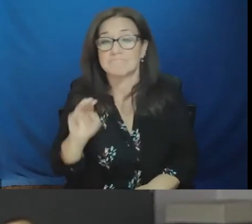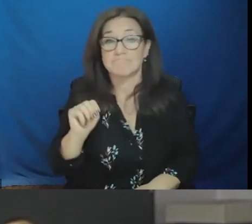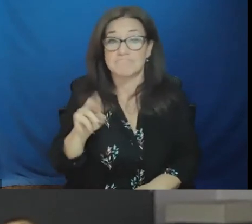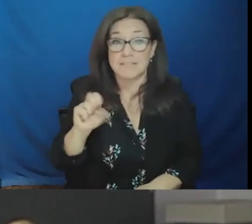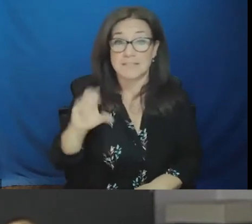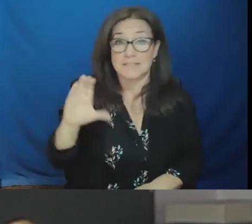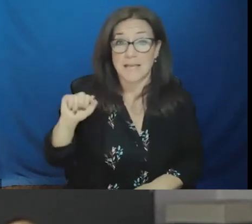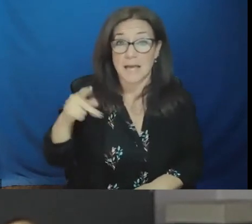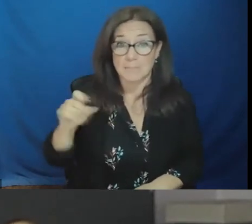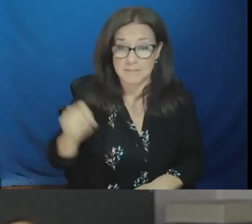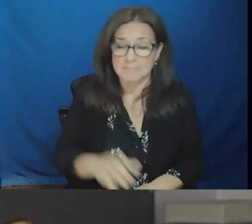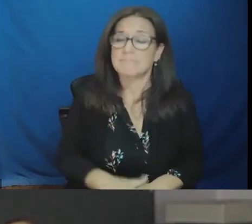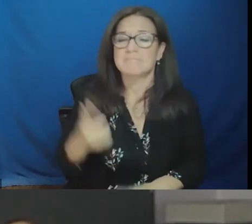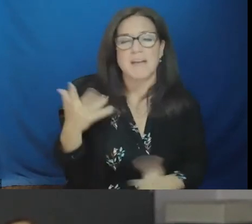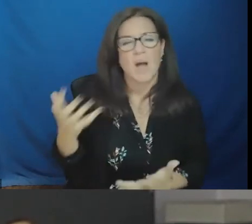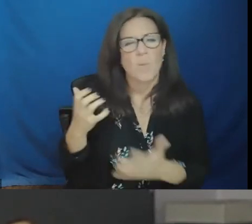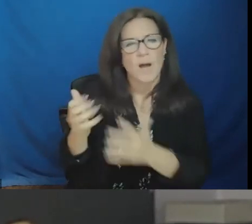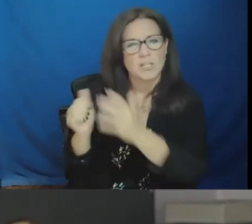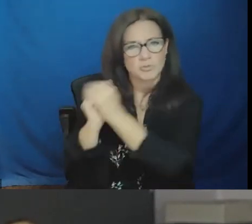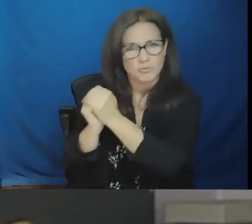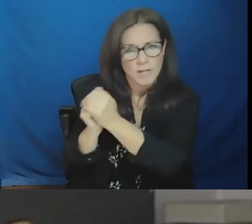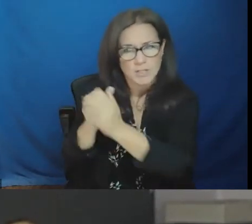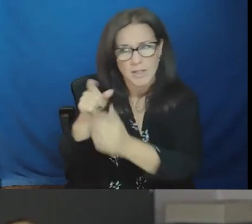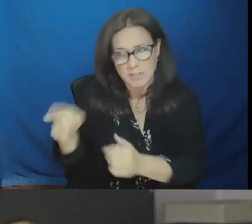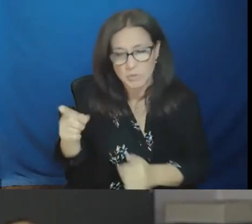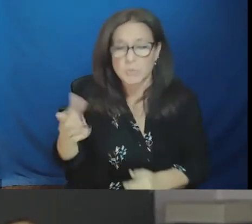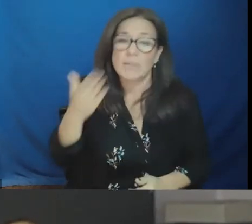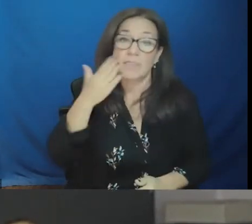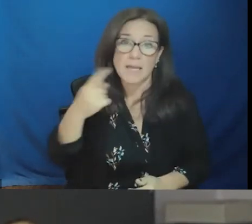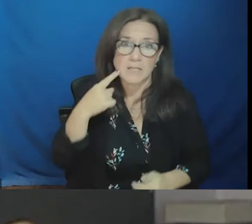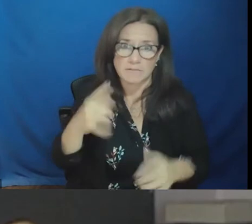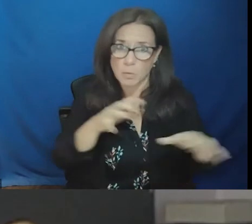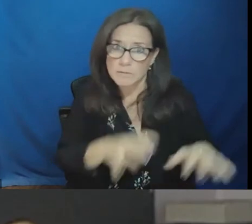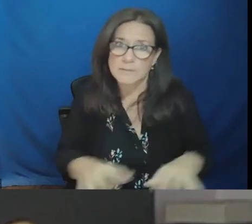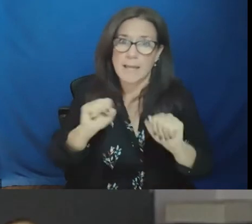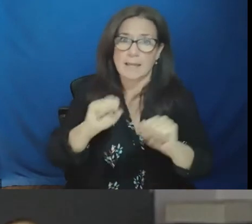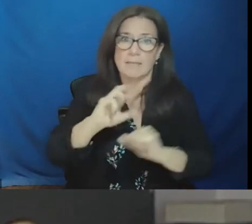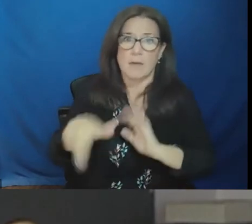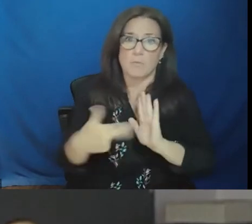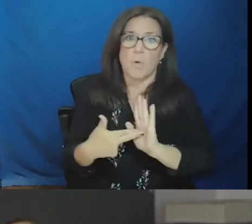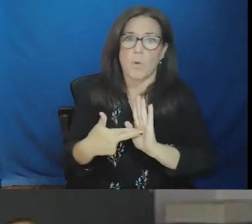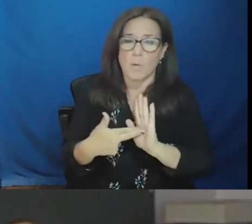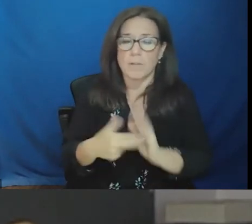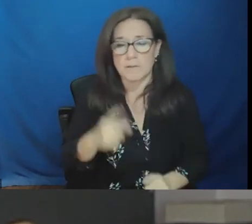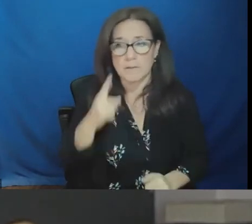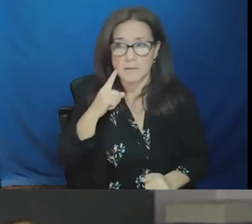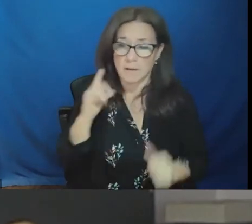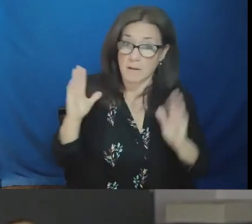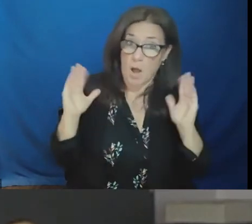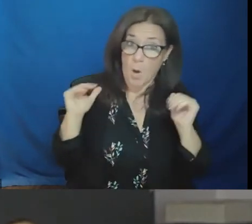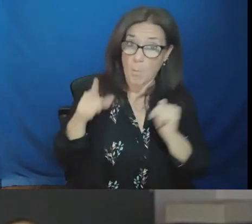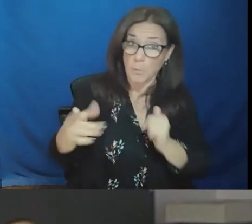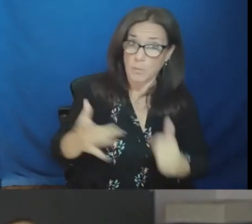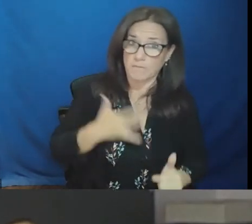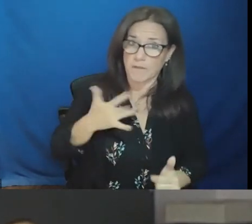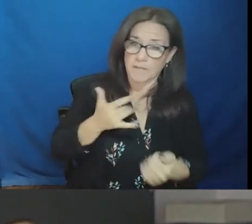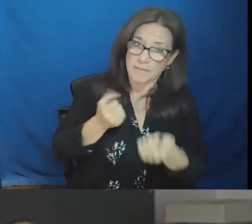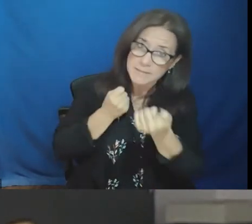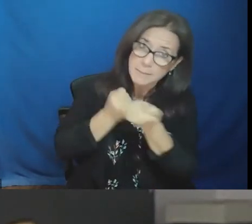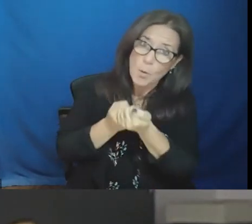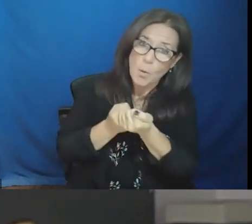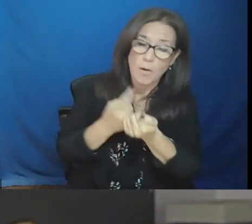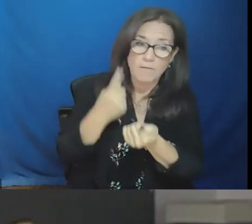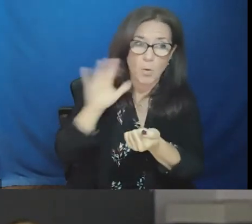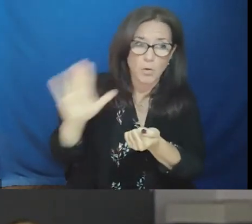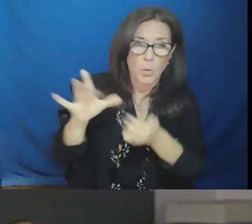to congratulate you and thank you for stepping up. It means a lot that you've done so, and I hope you feel the support of your leadership